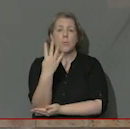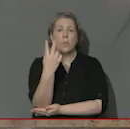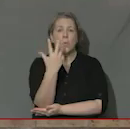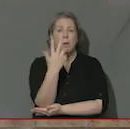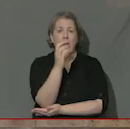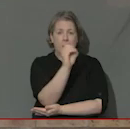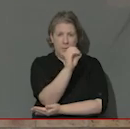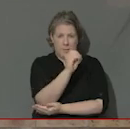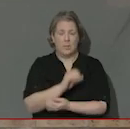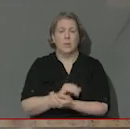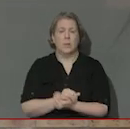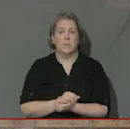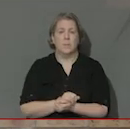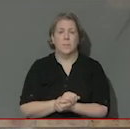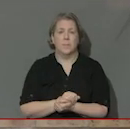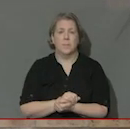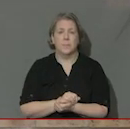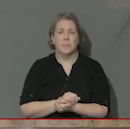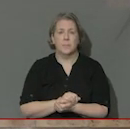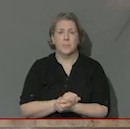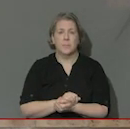8,100,480.